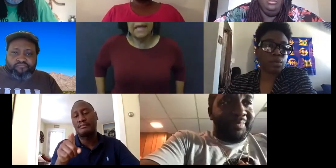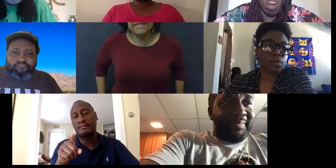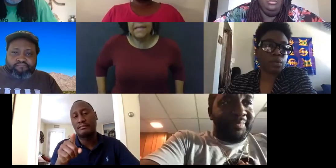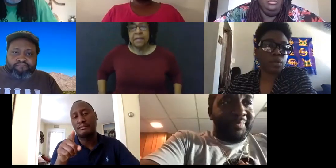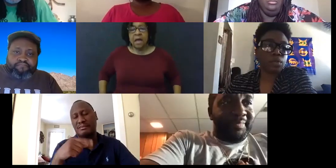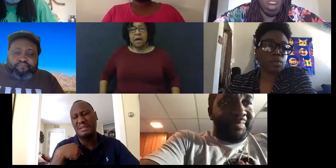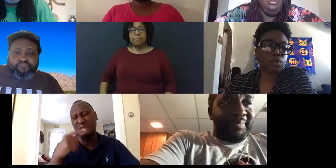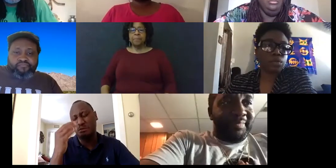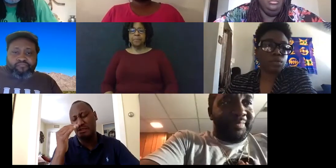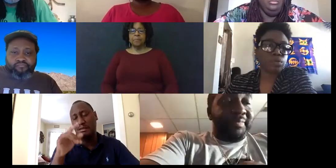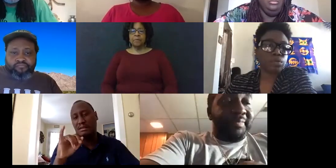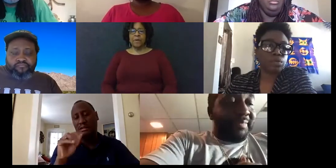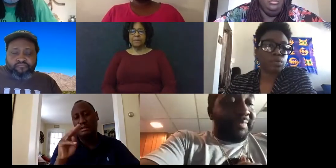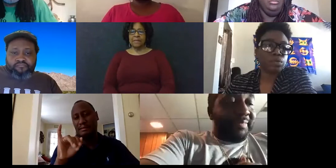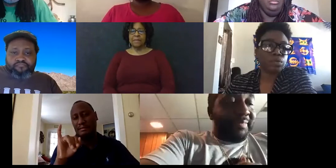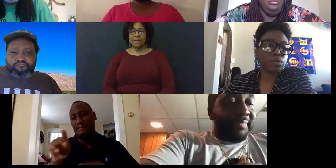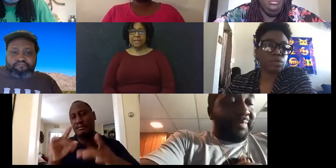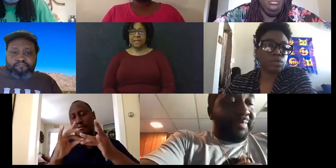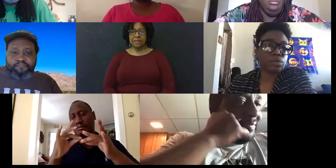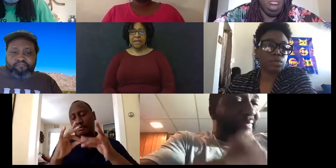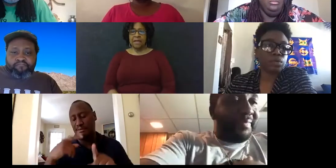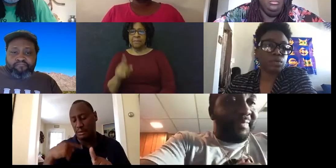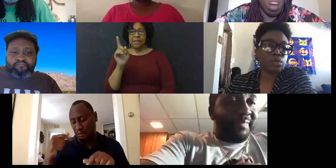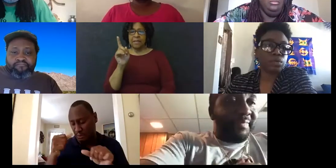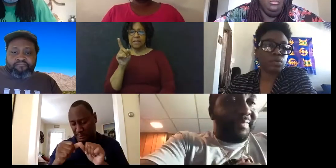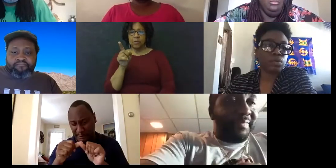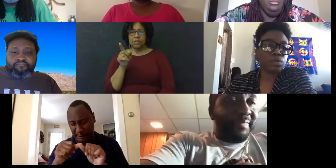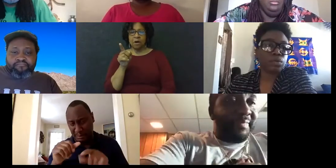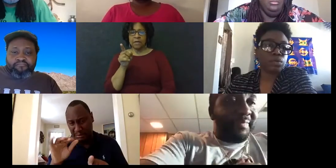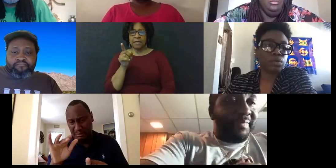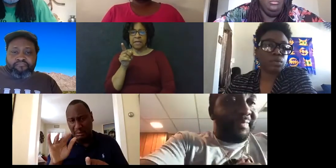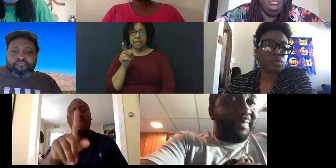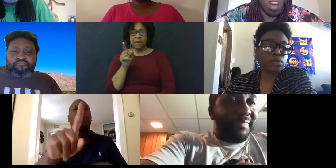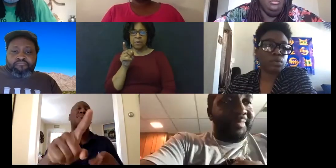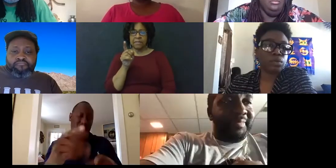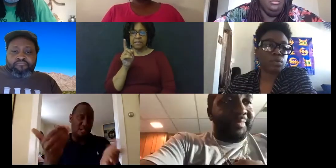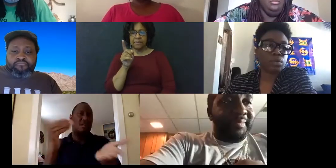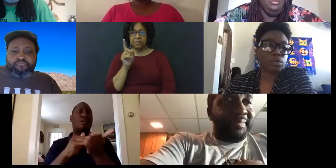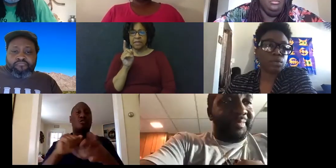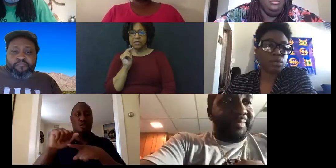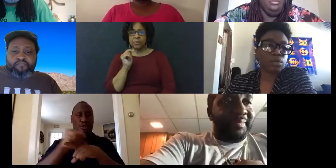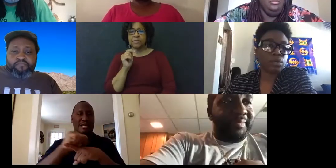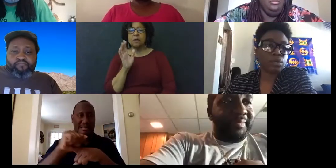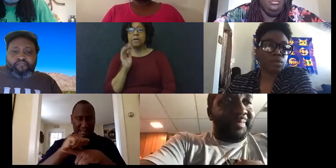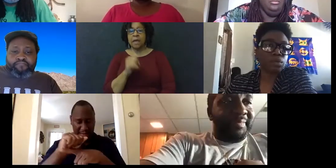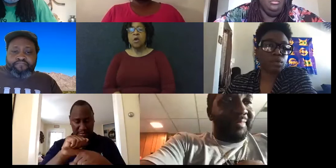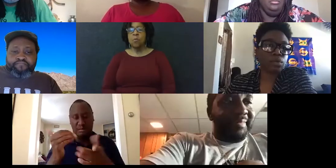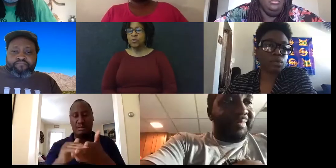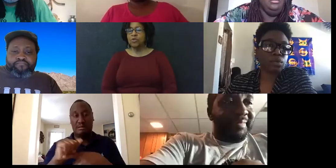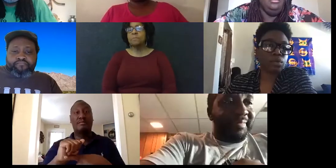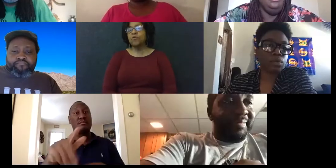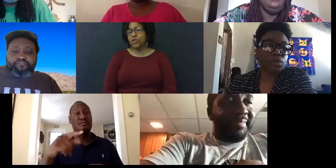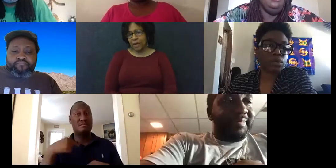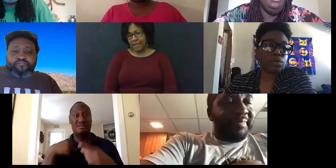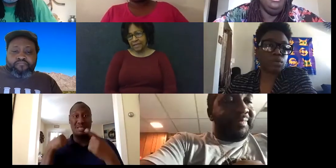Yeah, I did. Wait a minute, let me think a second. Imani, you were talking, and I wanted to say something in relation to what you said. Oh yeah, when you